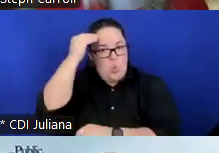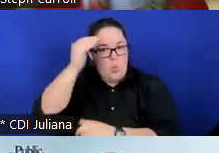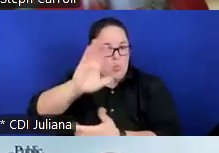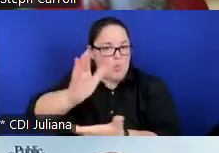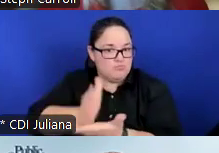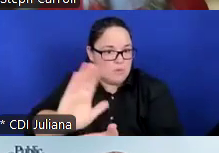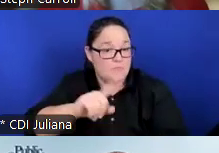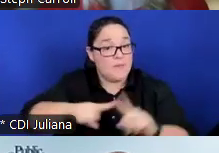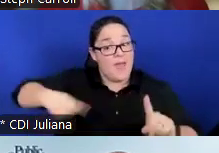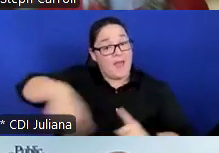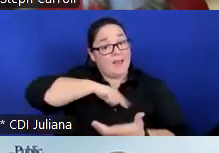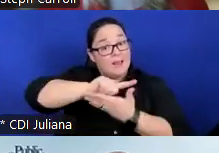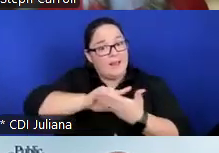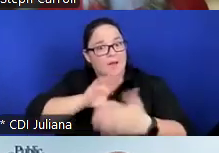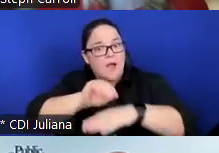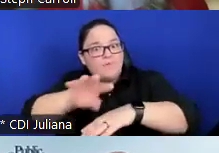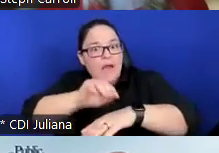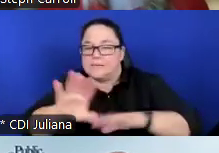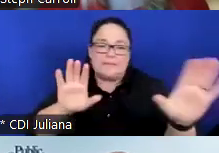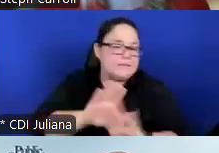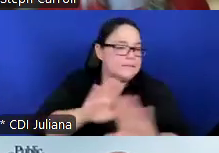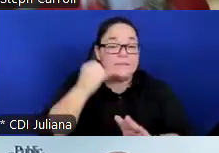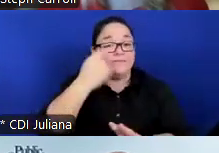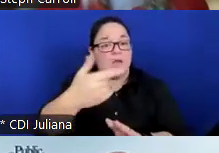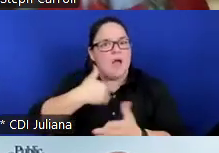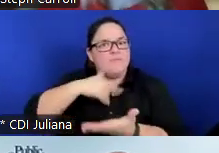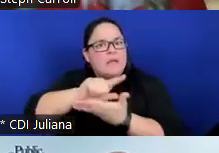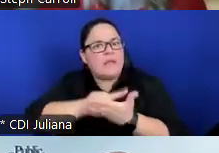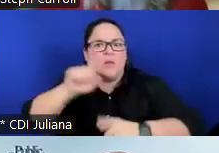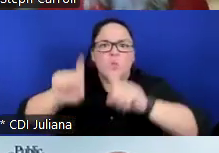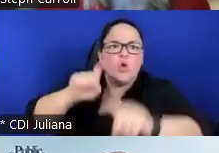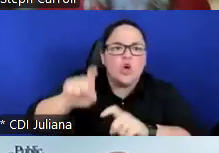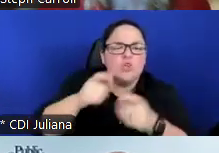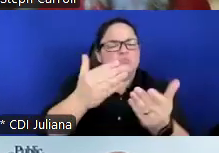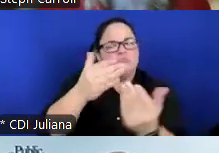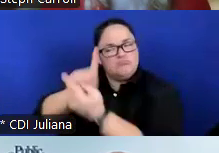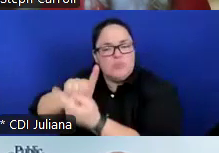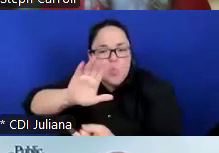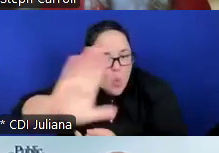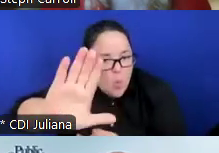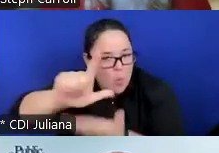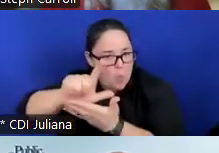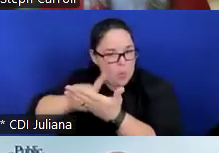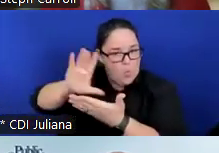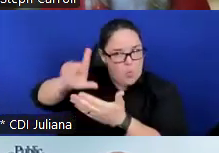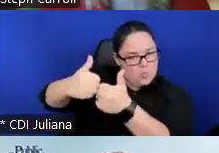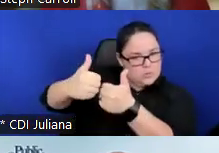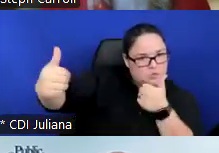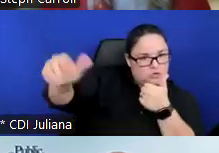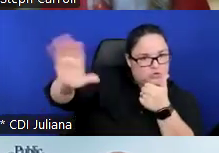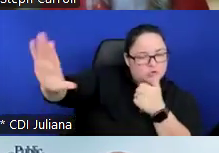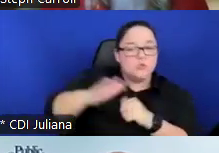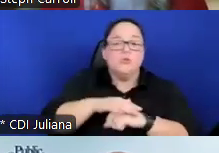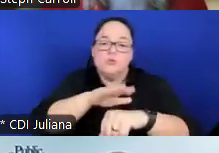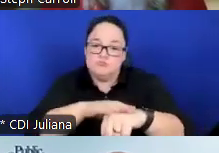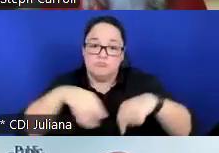separately. As you know, this session is being recorded in English and Spanish. When we're sharing our screens, you will see the slides